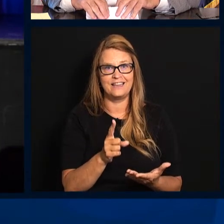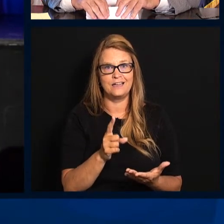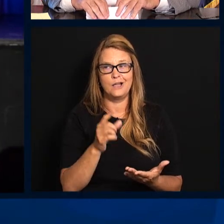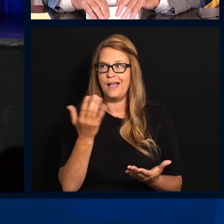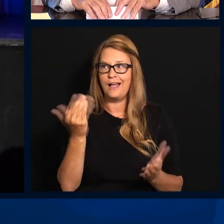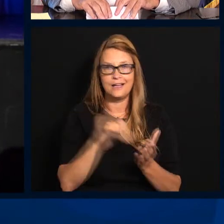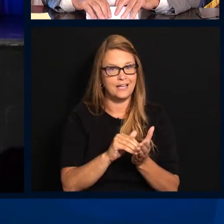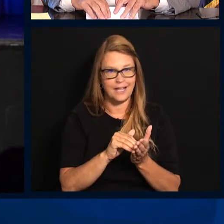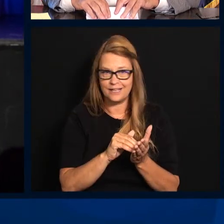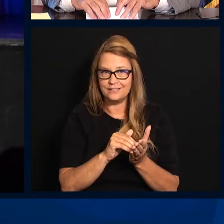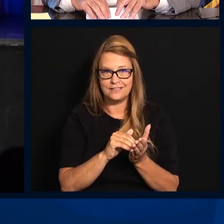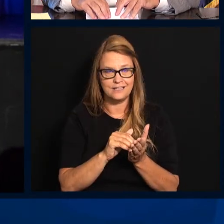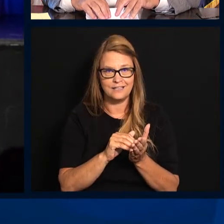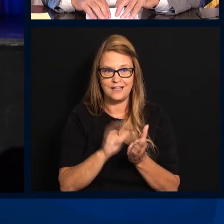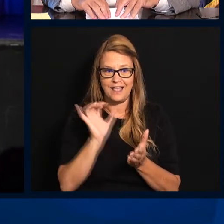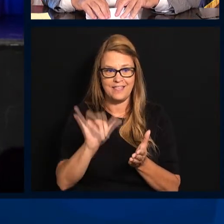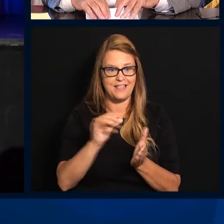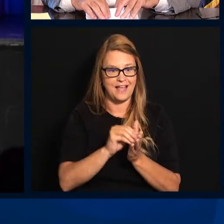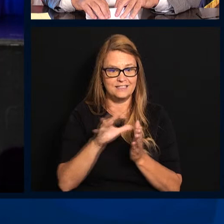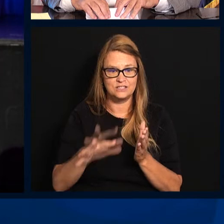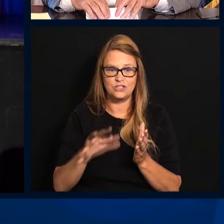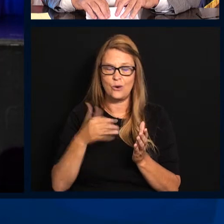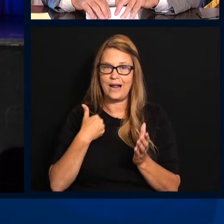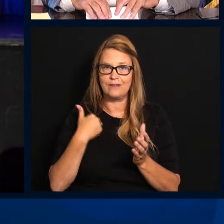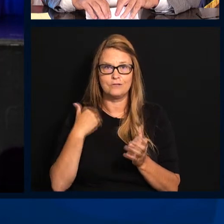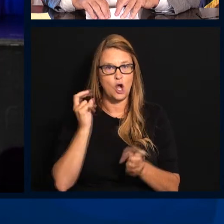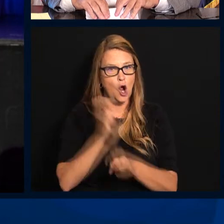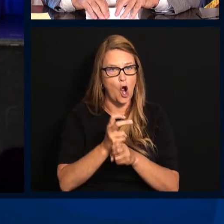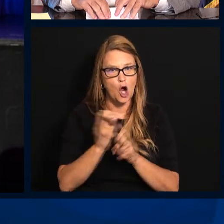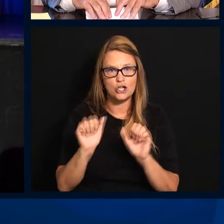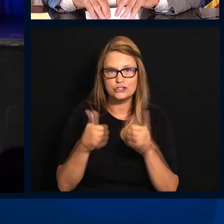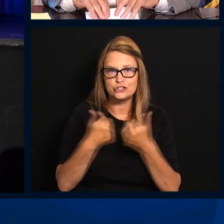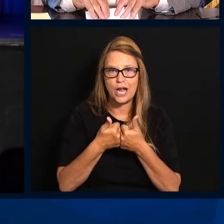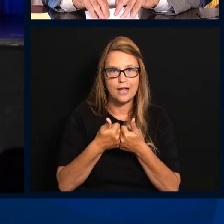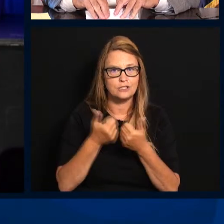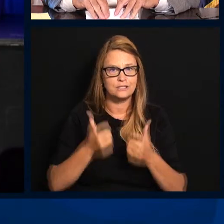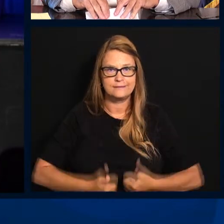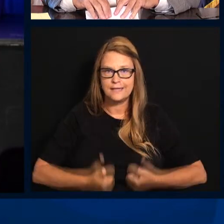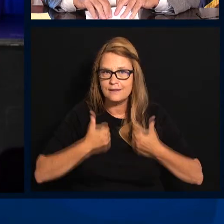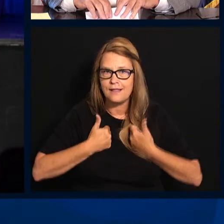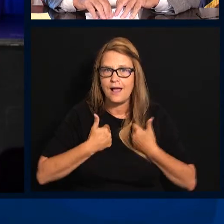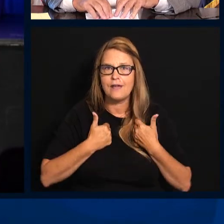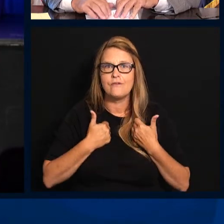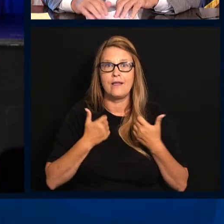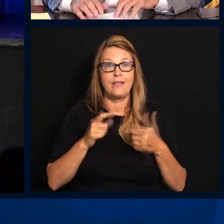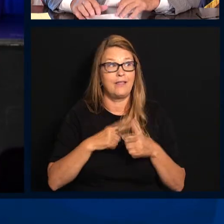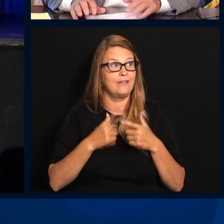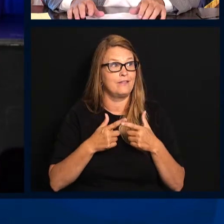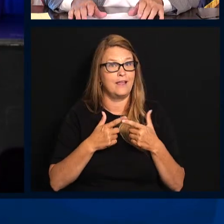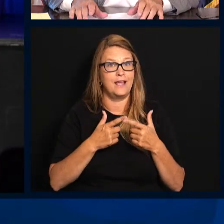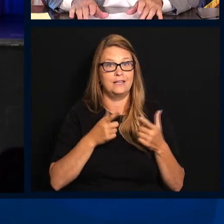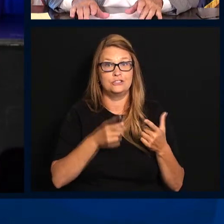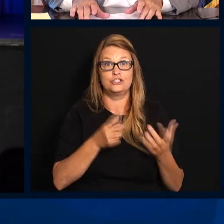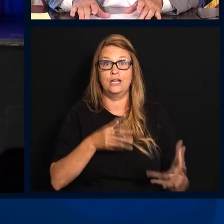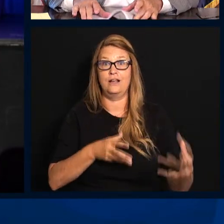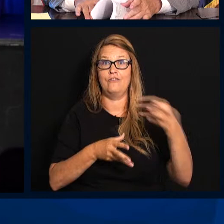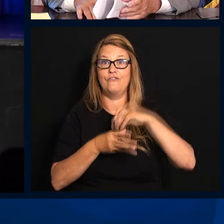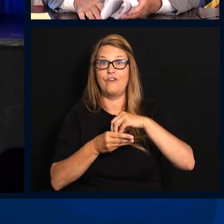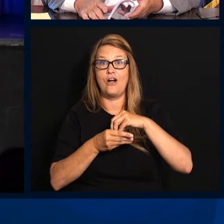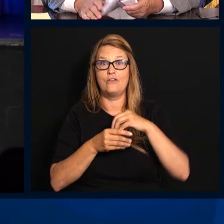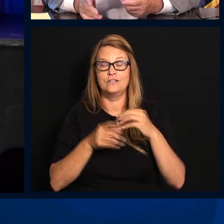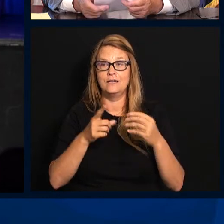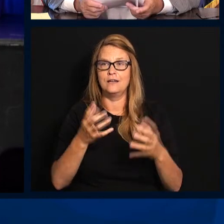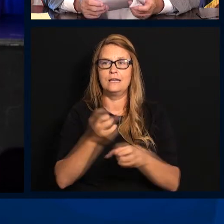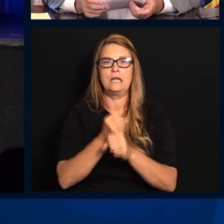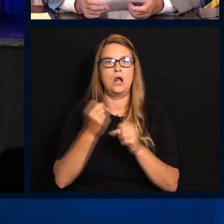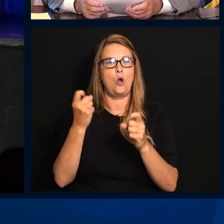again, that was probably having some tough luck and some tough stuff. And all of a sudden, here she is receiving a golden